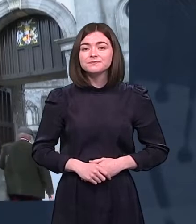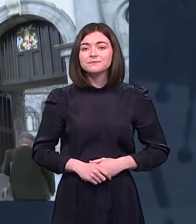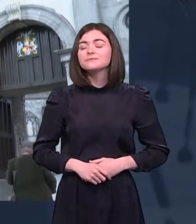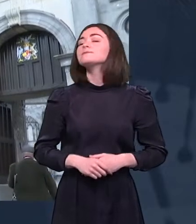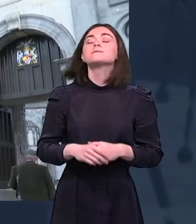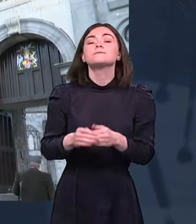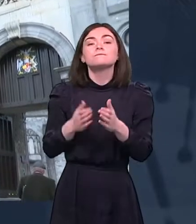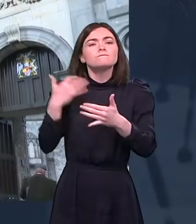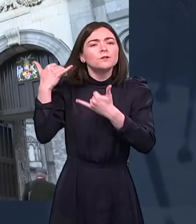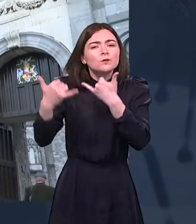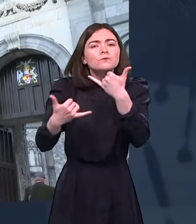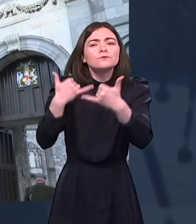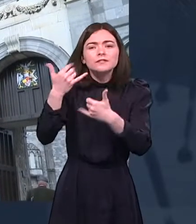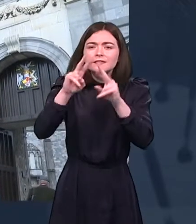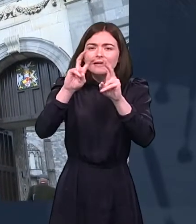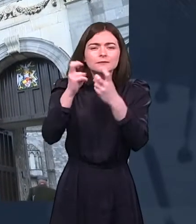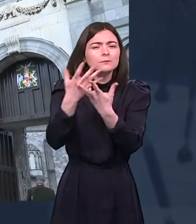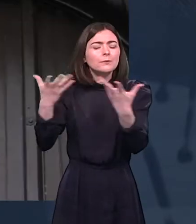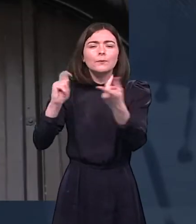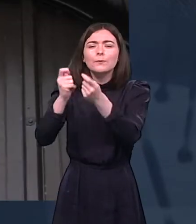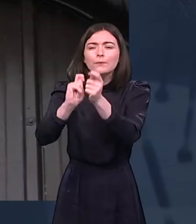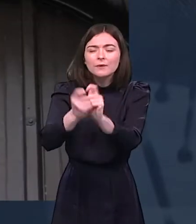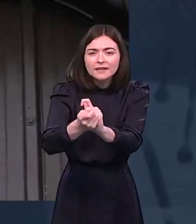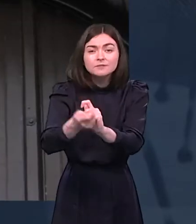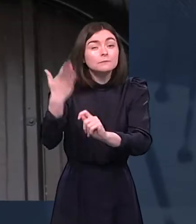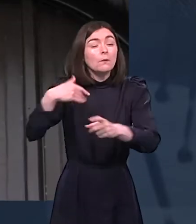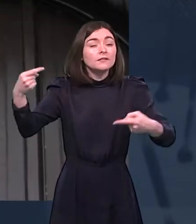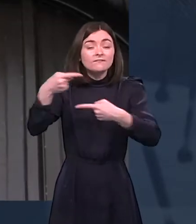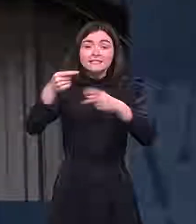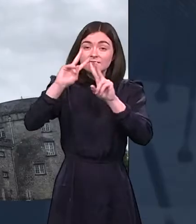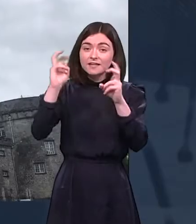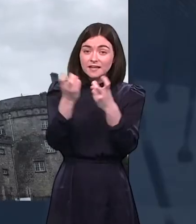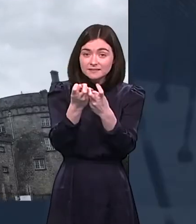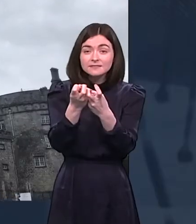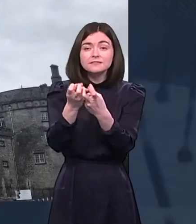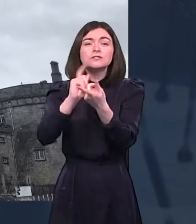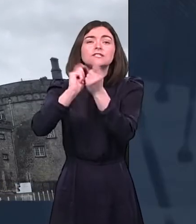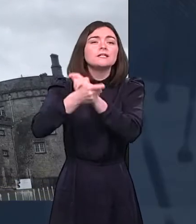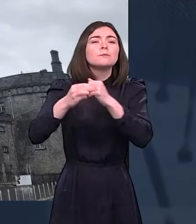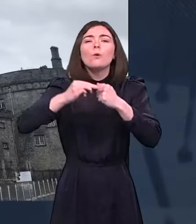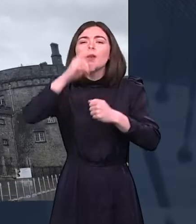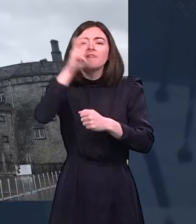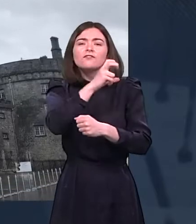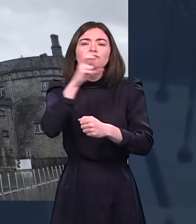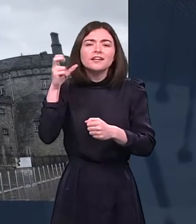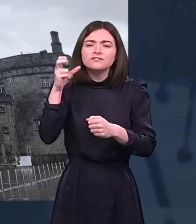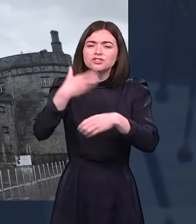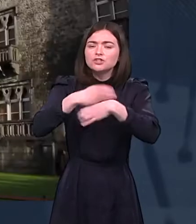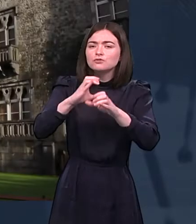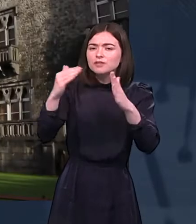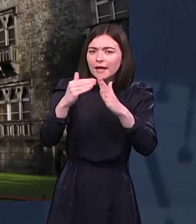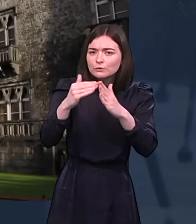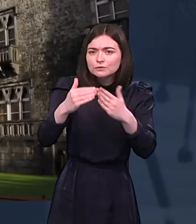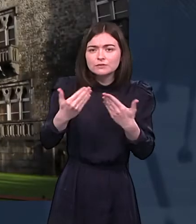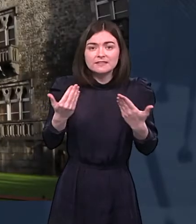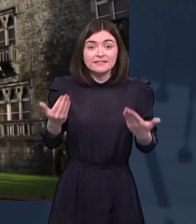Throughout the centuries, the castle has gone through lots of change, from a defensive castle to a French chateau style, and then a stately home, and it